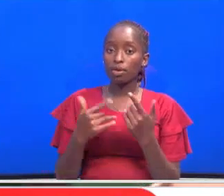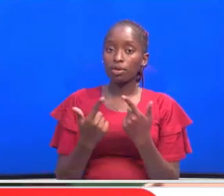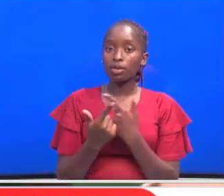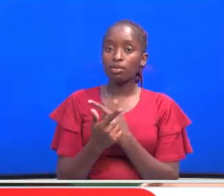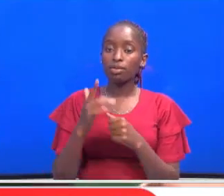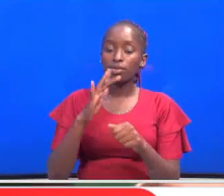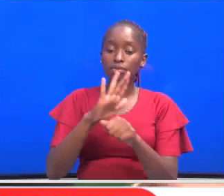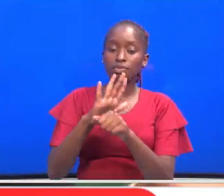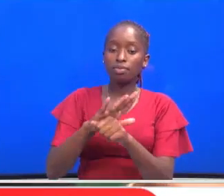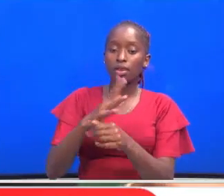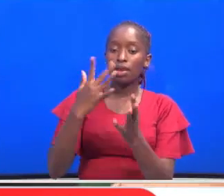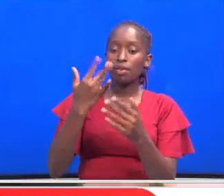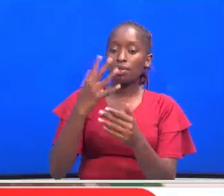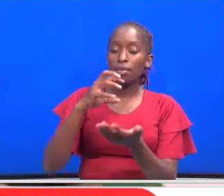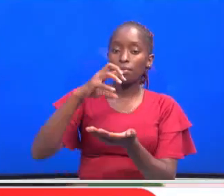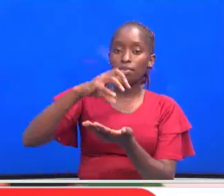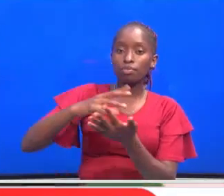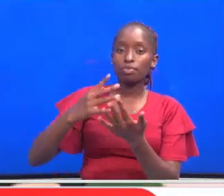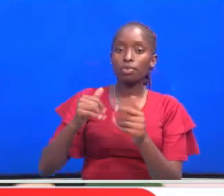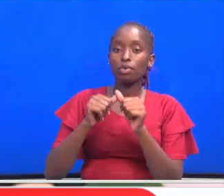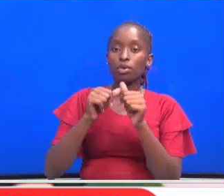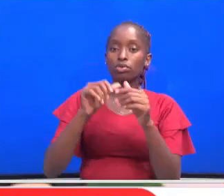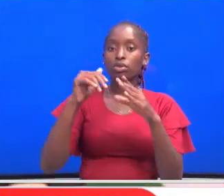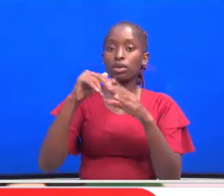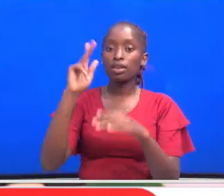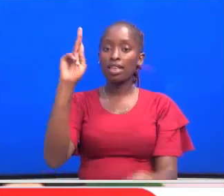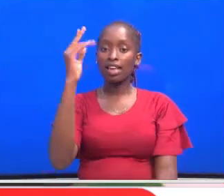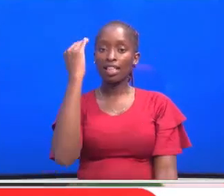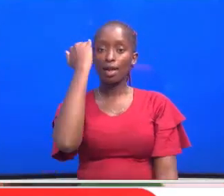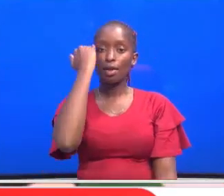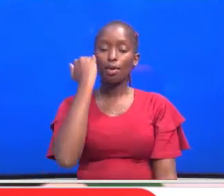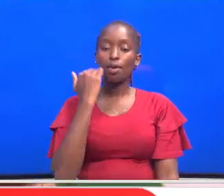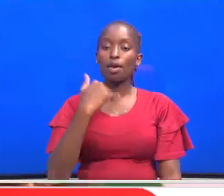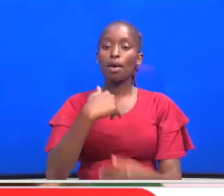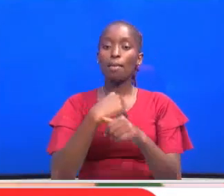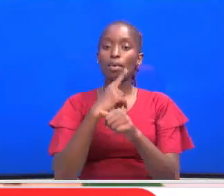in the Kenyan courts, mention after mention. I mean, and by the way,